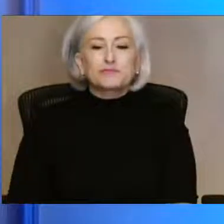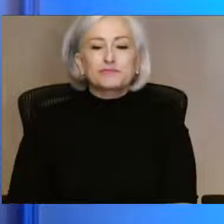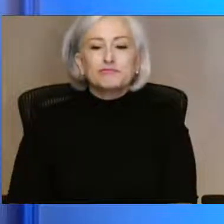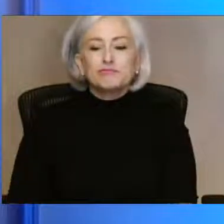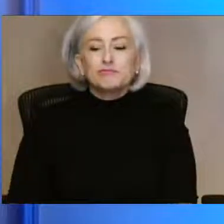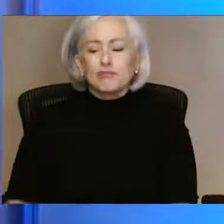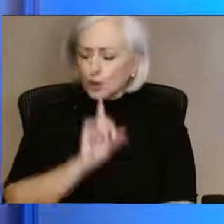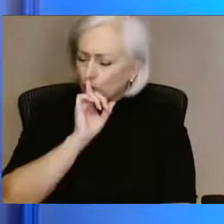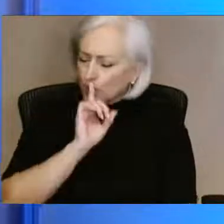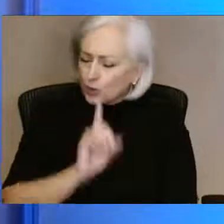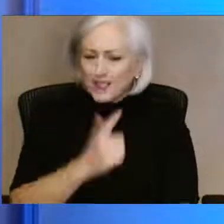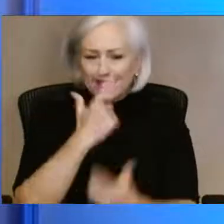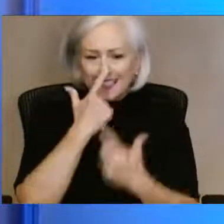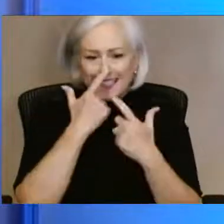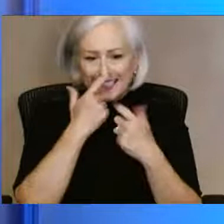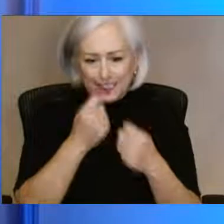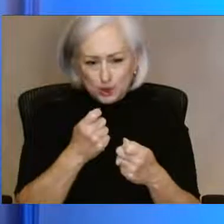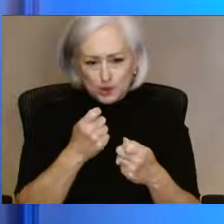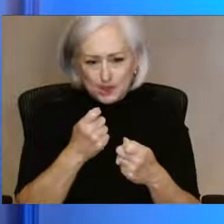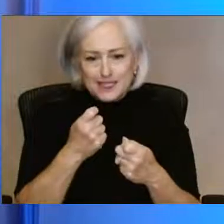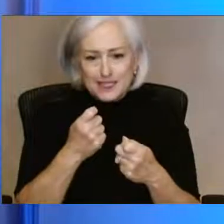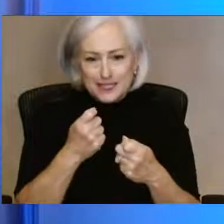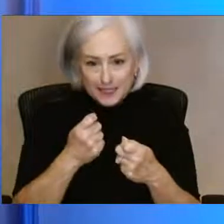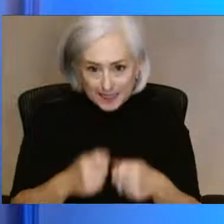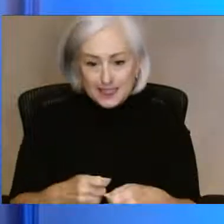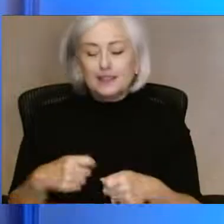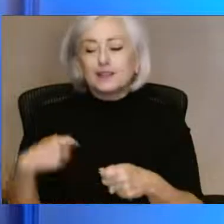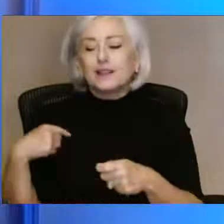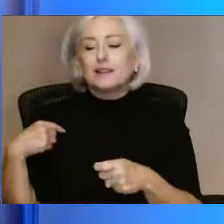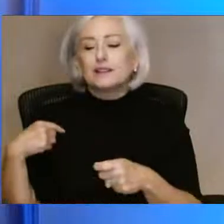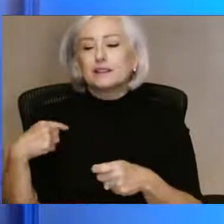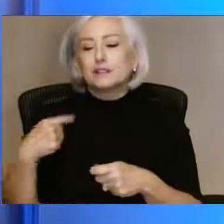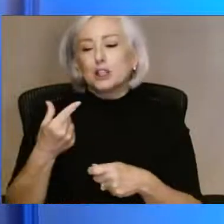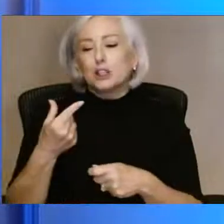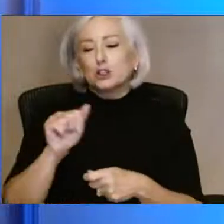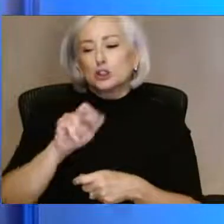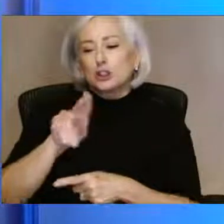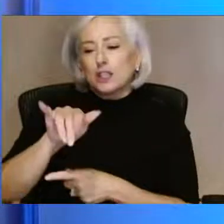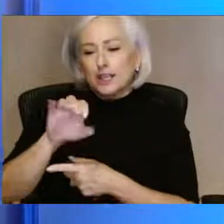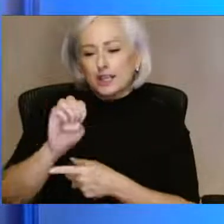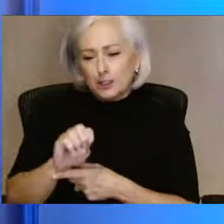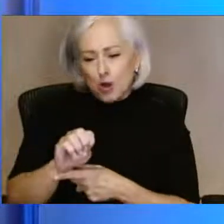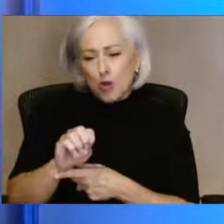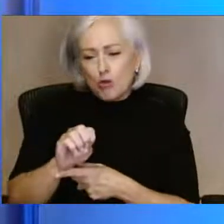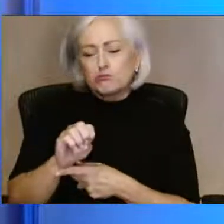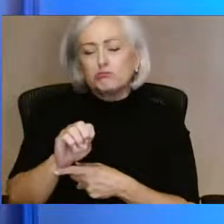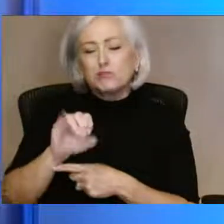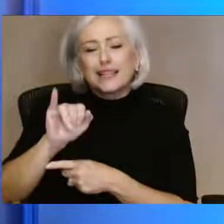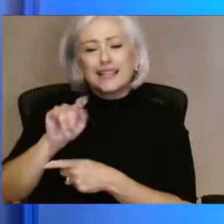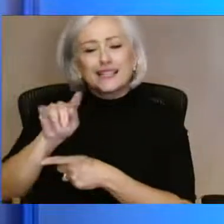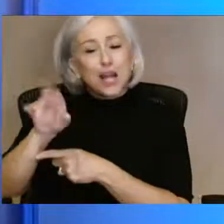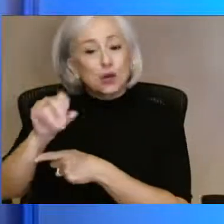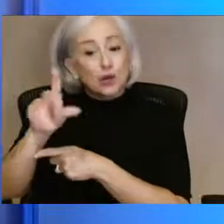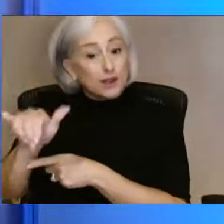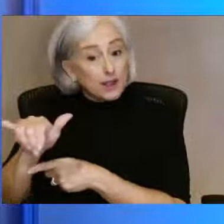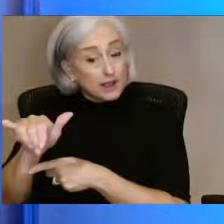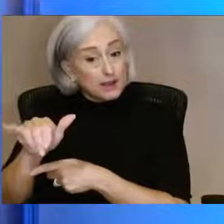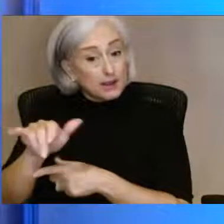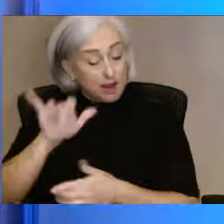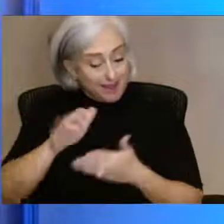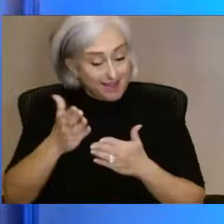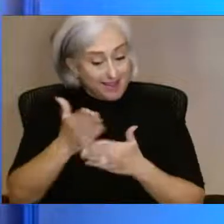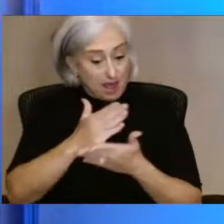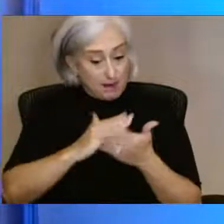in genome integrity. And so this part of the chromosome is really important for taking that